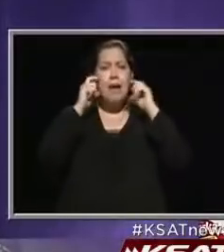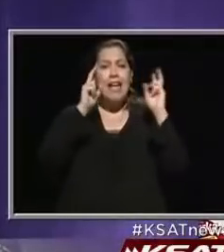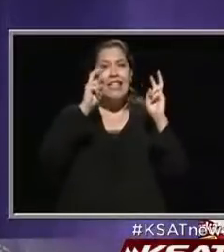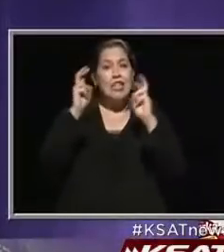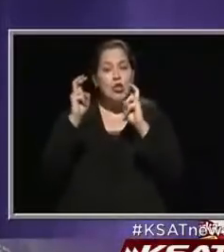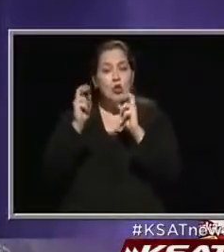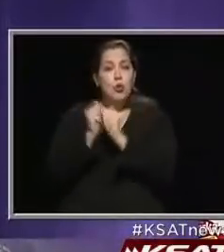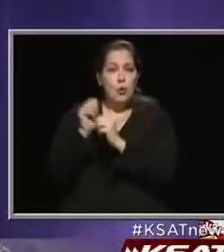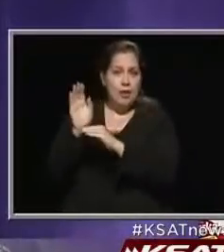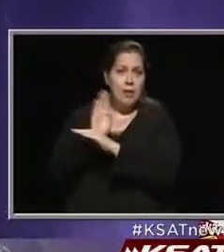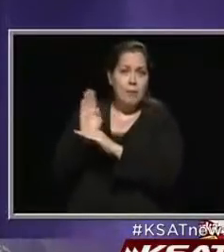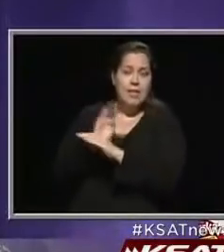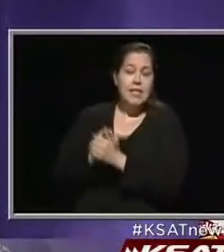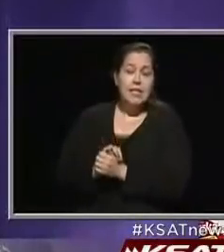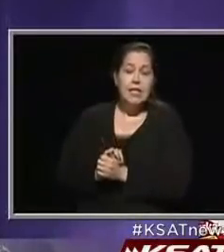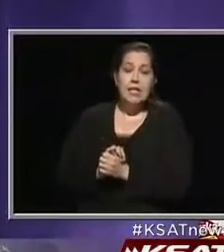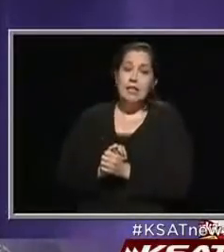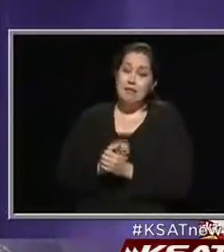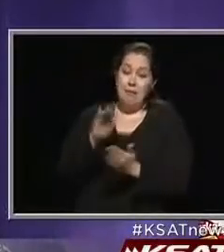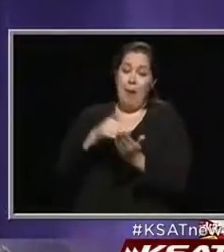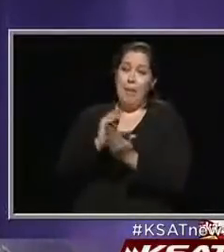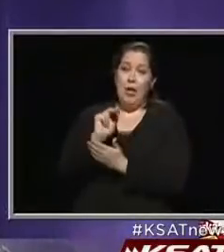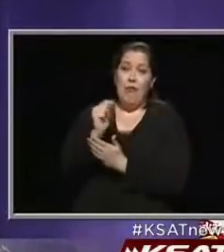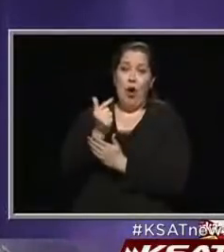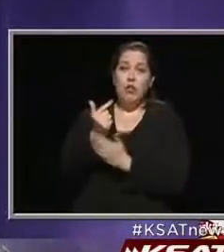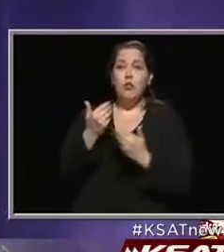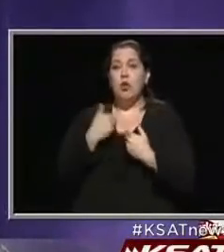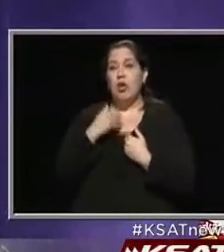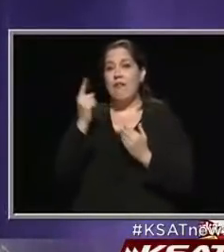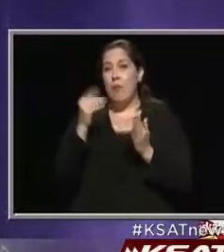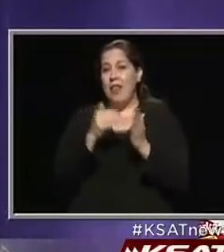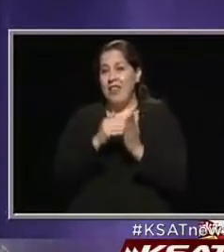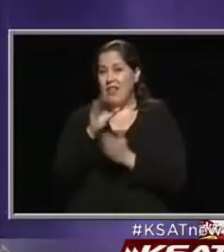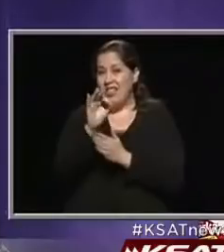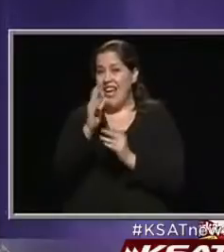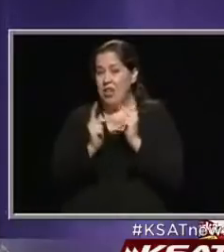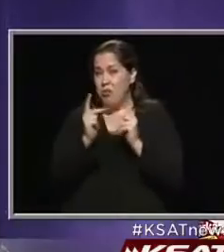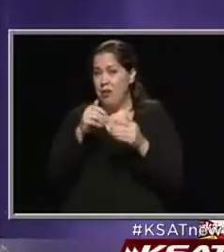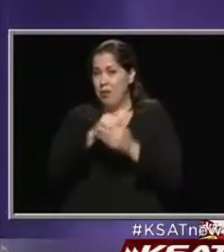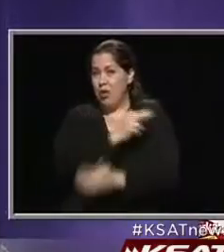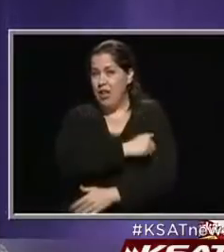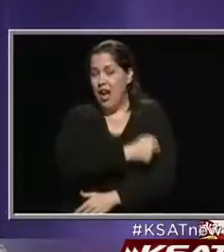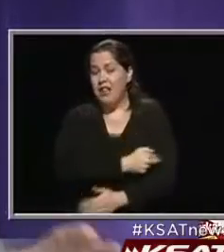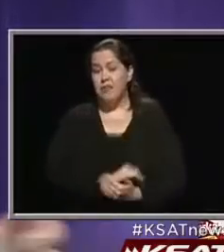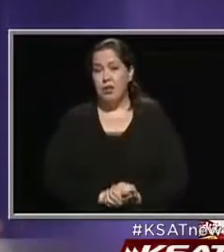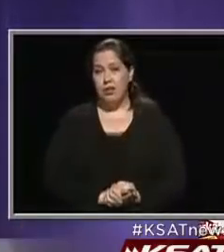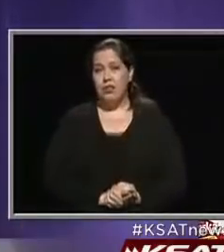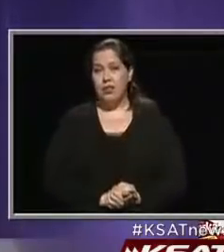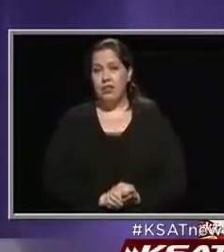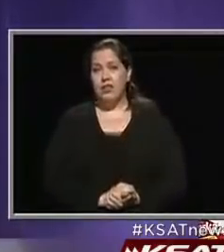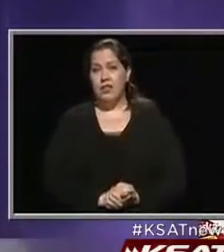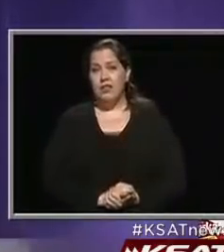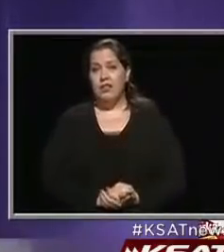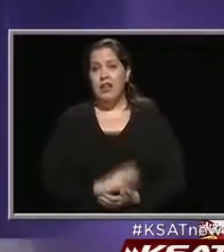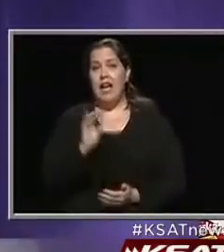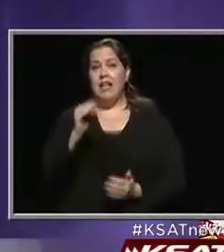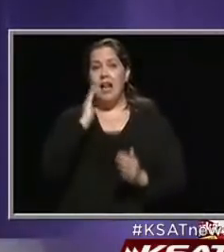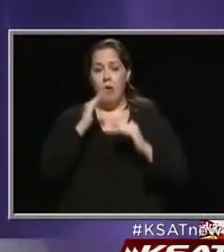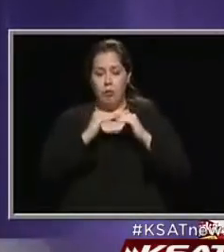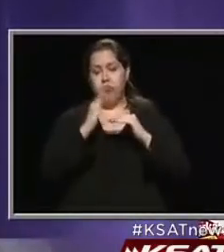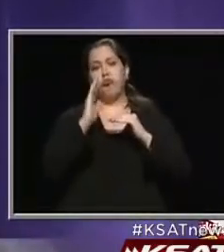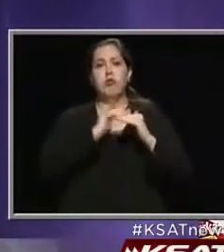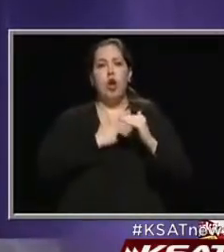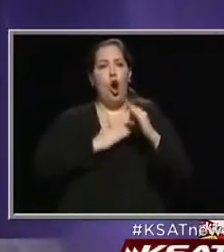doing with the businesses, by mid-August, we could have 1,900 people in the hospital. And that would exceed